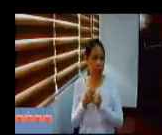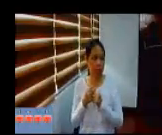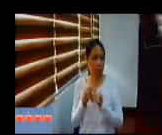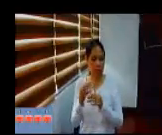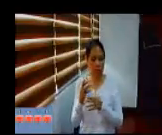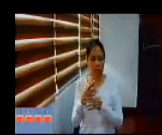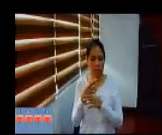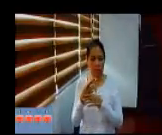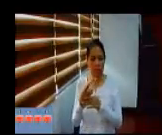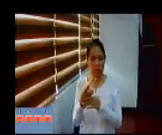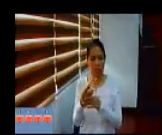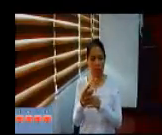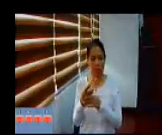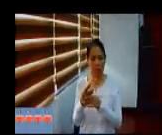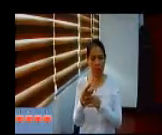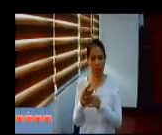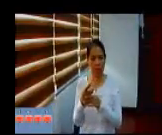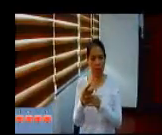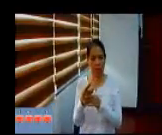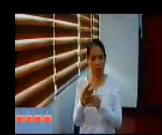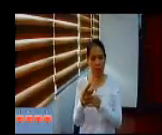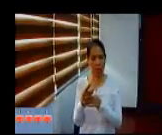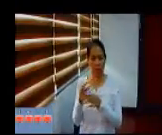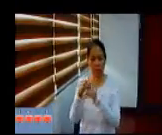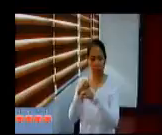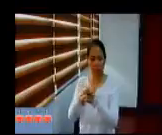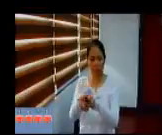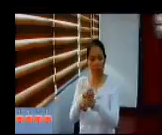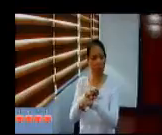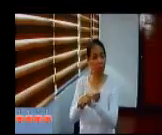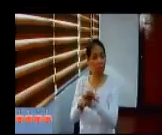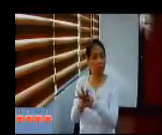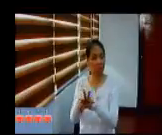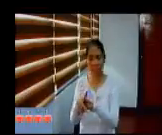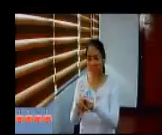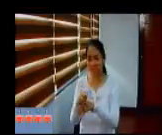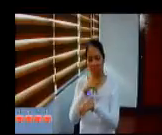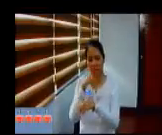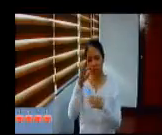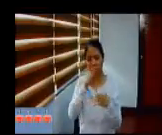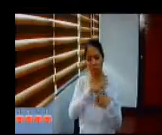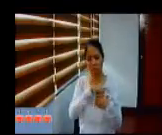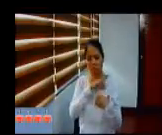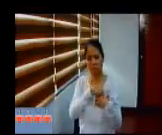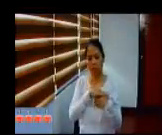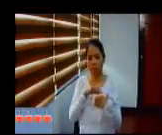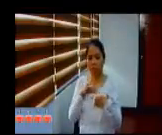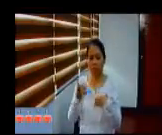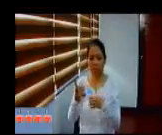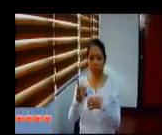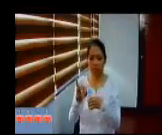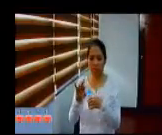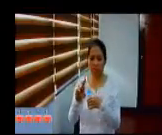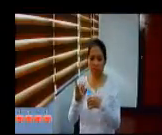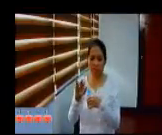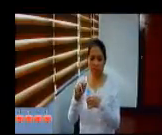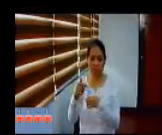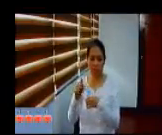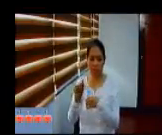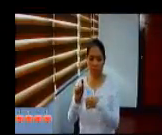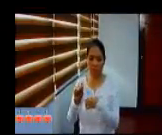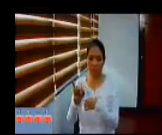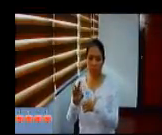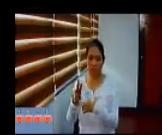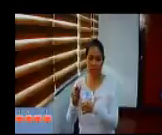are the ones in the rain-fed areas. They do not benefit from the irrigation services of government. They rely